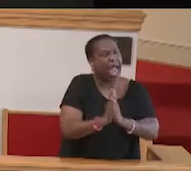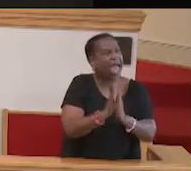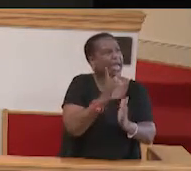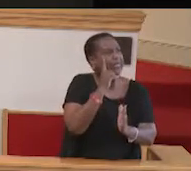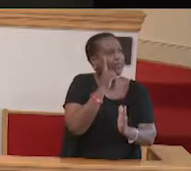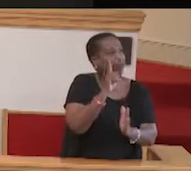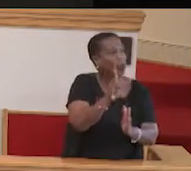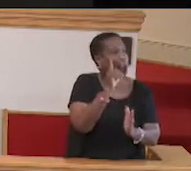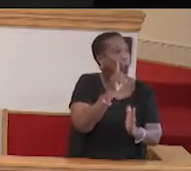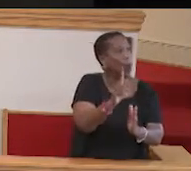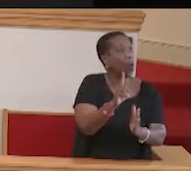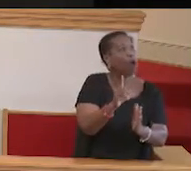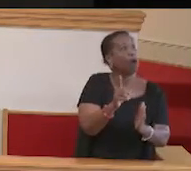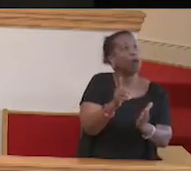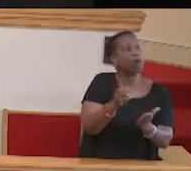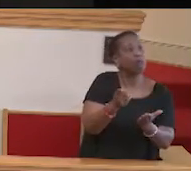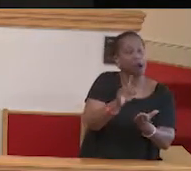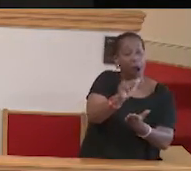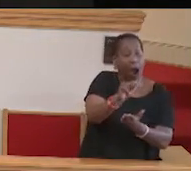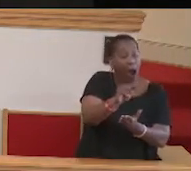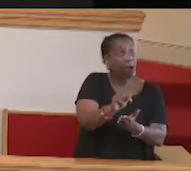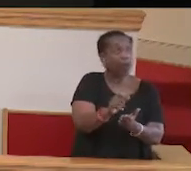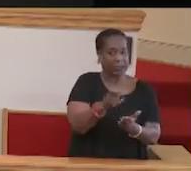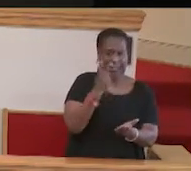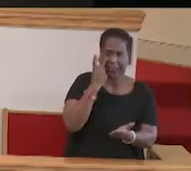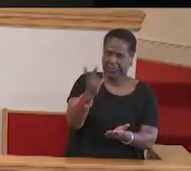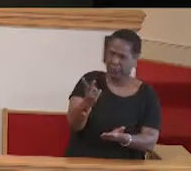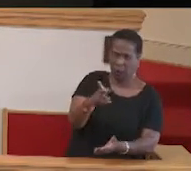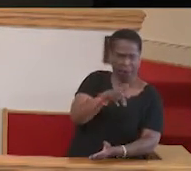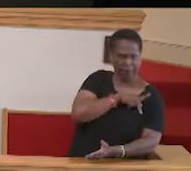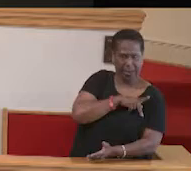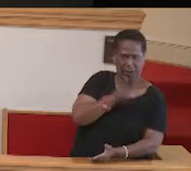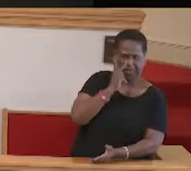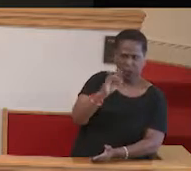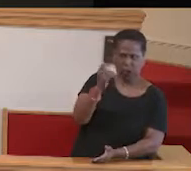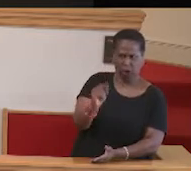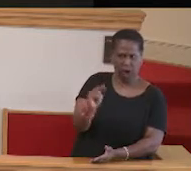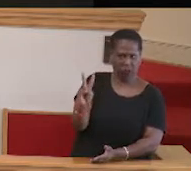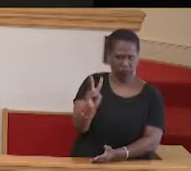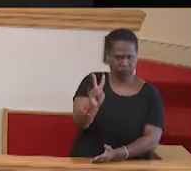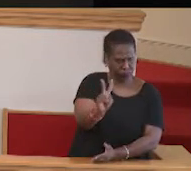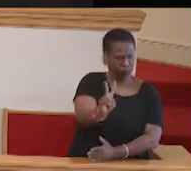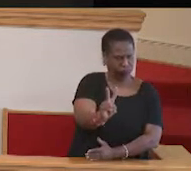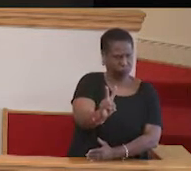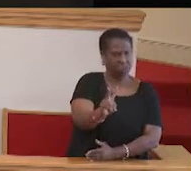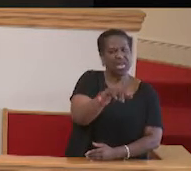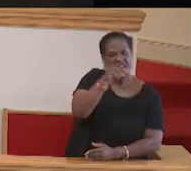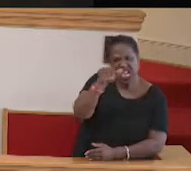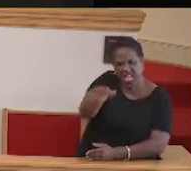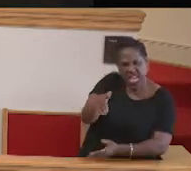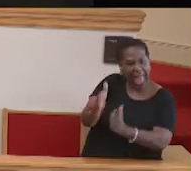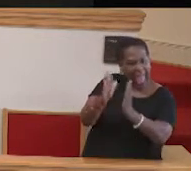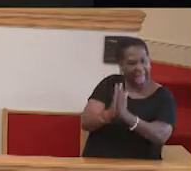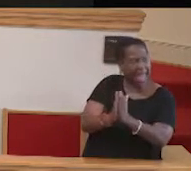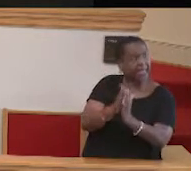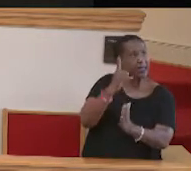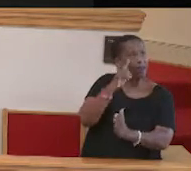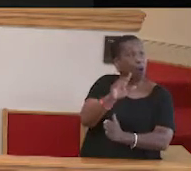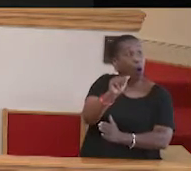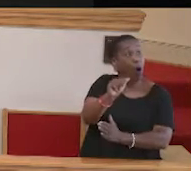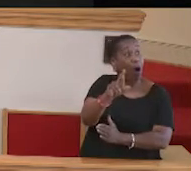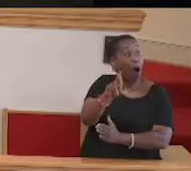those entering the temple. When he saw Peter and John about to go into the temple, he asked them for